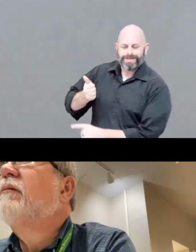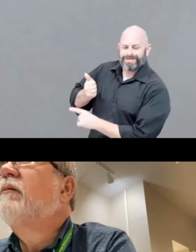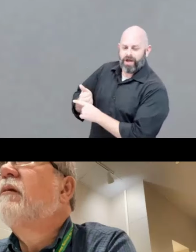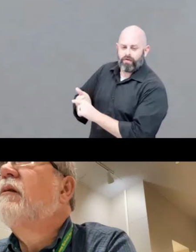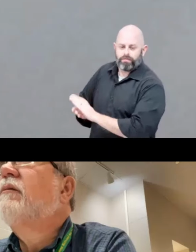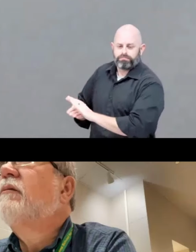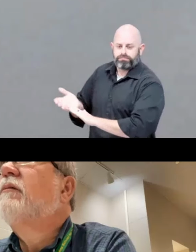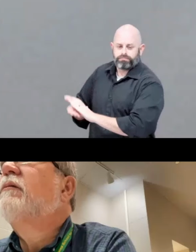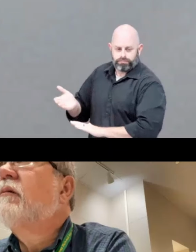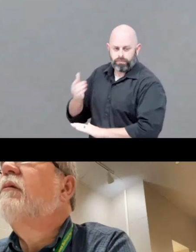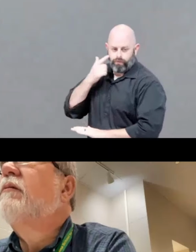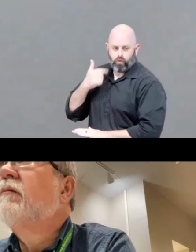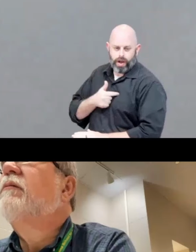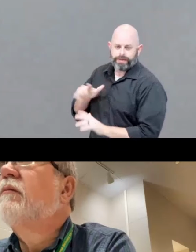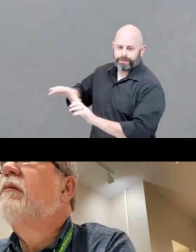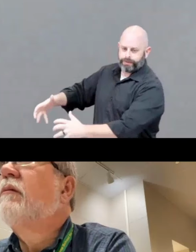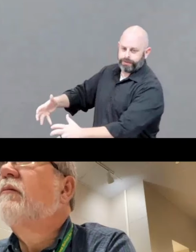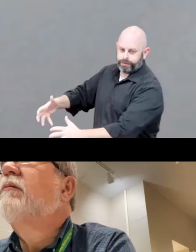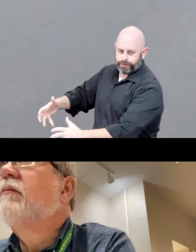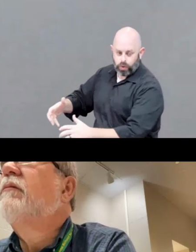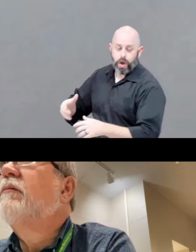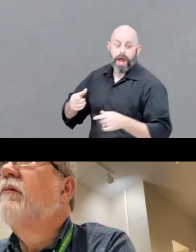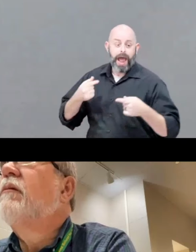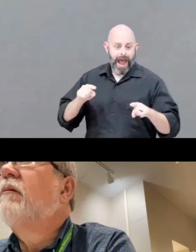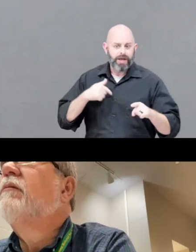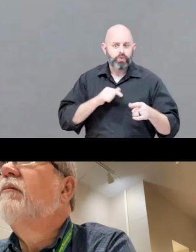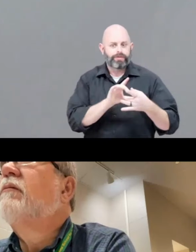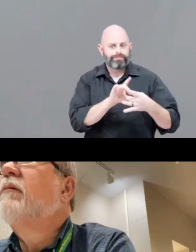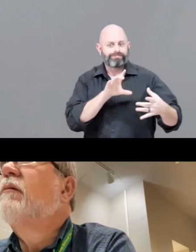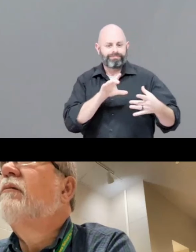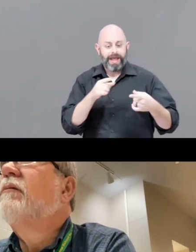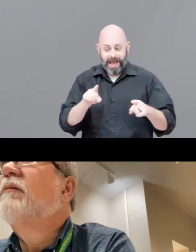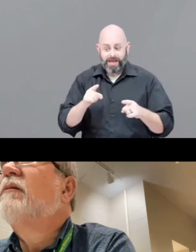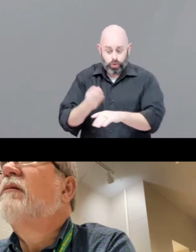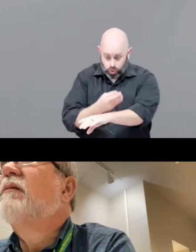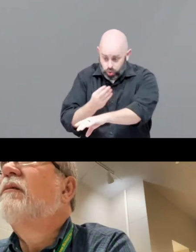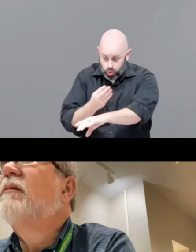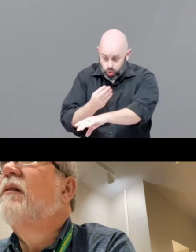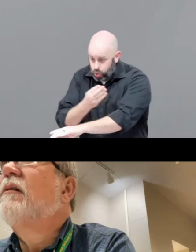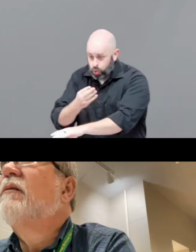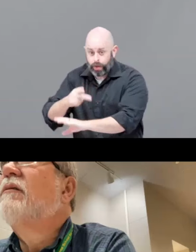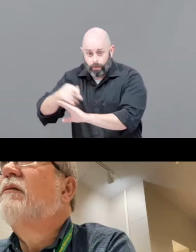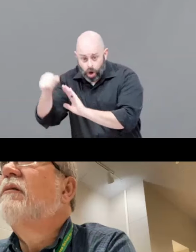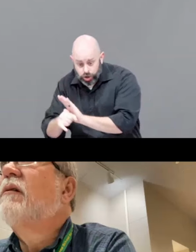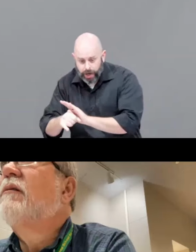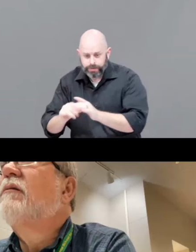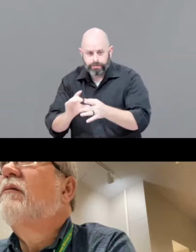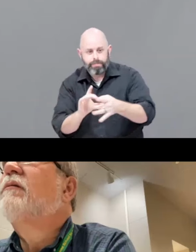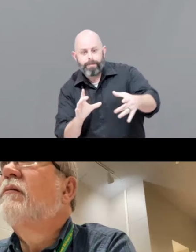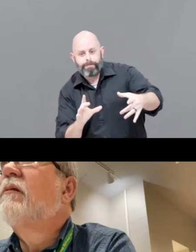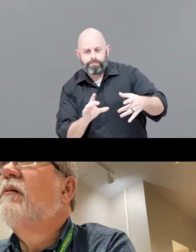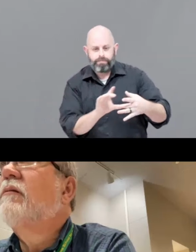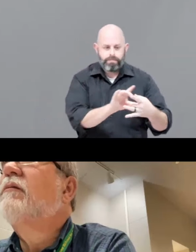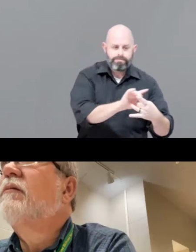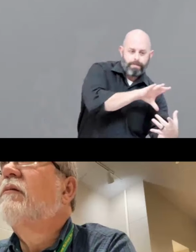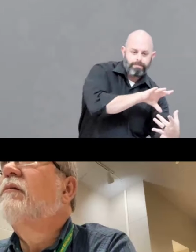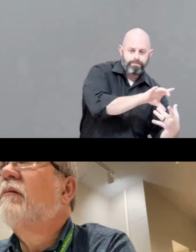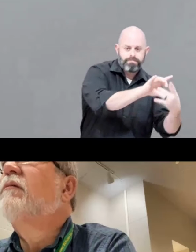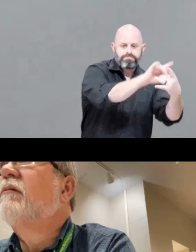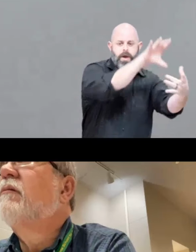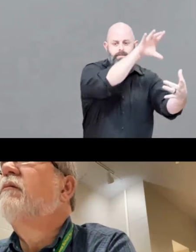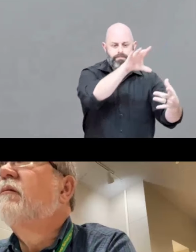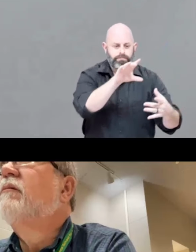self-reliant on us. And so as we're doing the jobs, we are, making arrangements for that